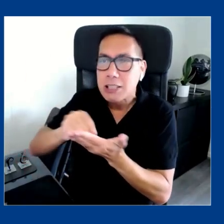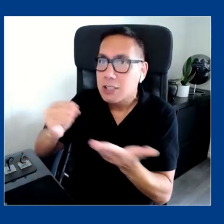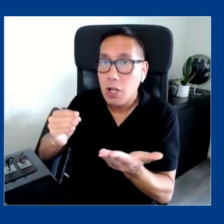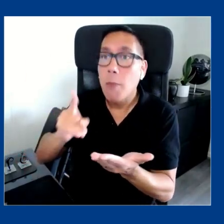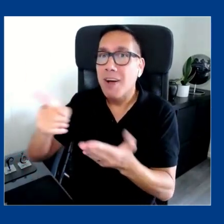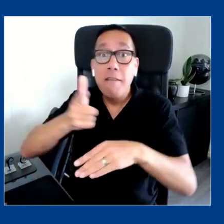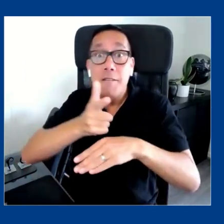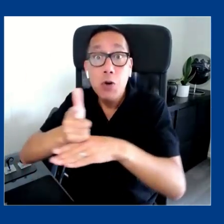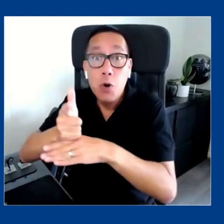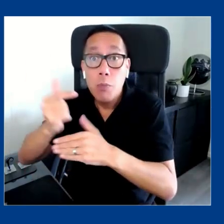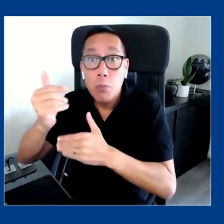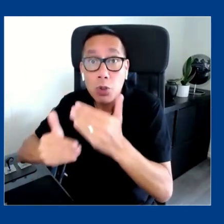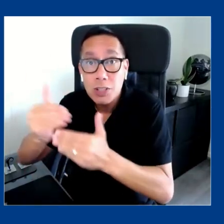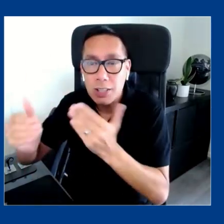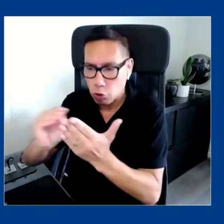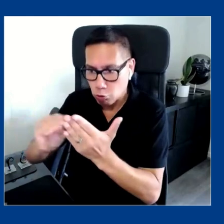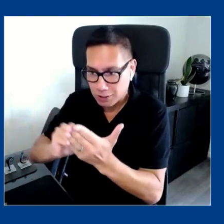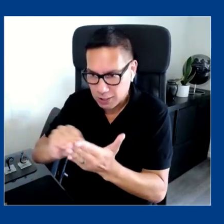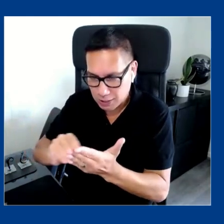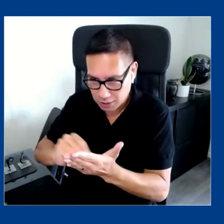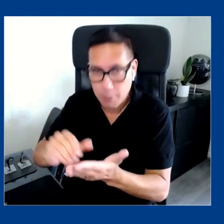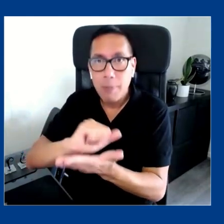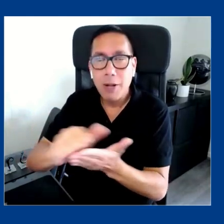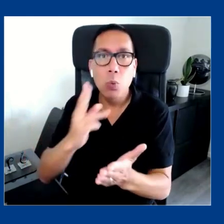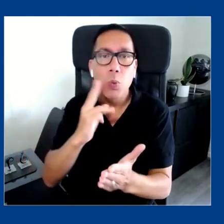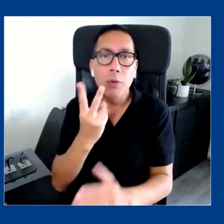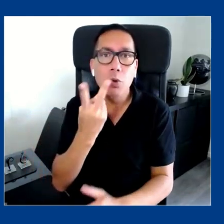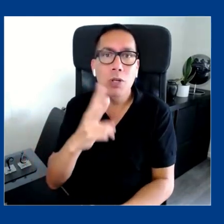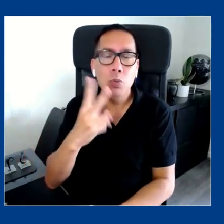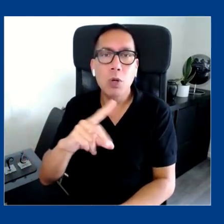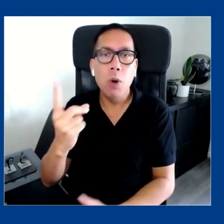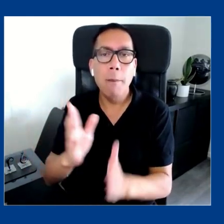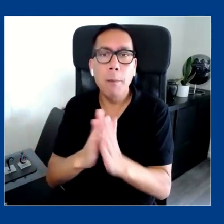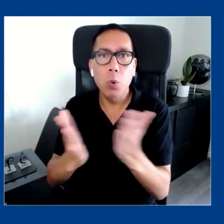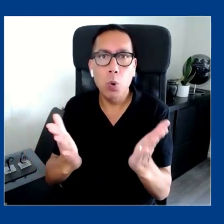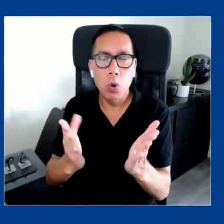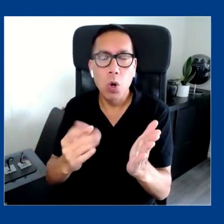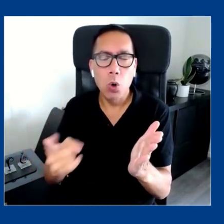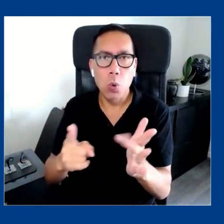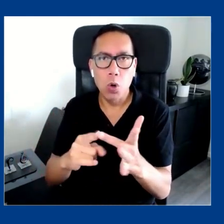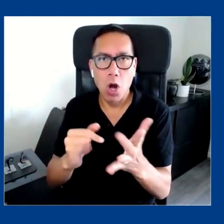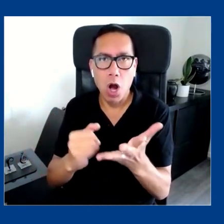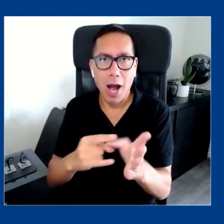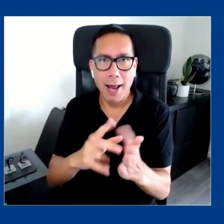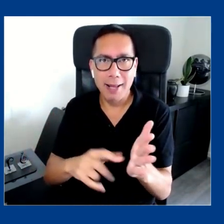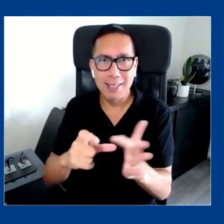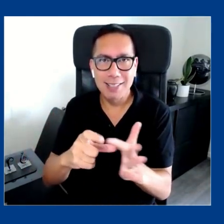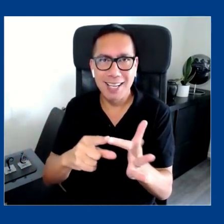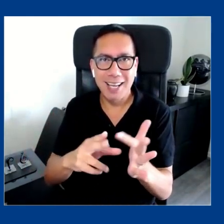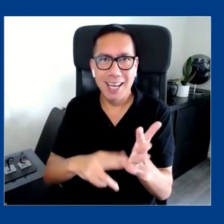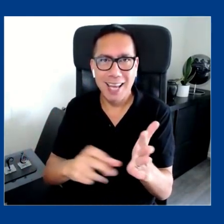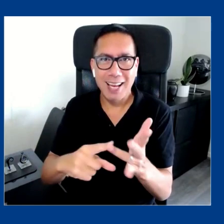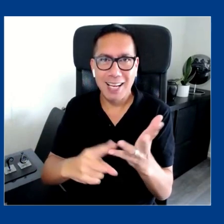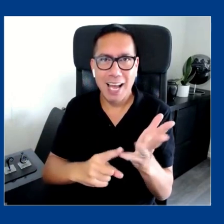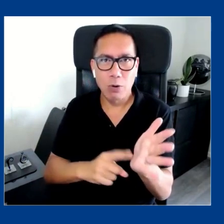been published in my 2021 book, Violent Encounters, Timor-Leste, From the Outside In.